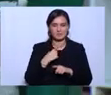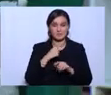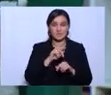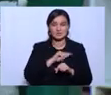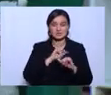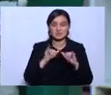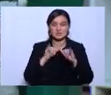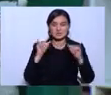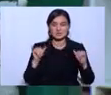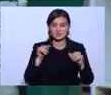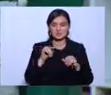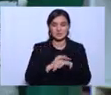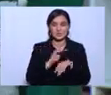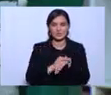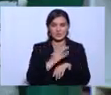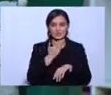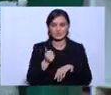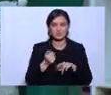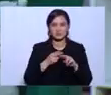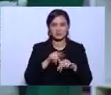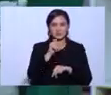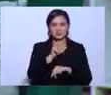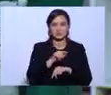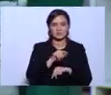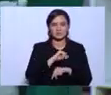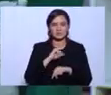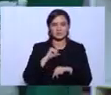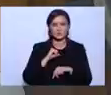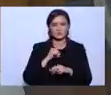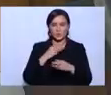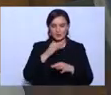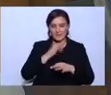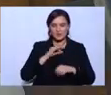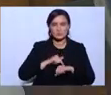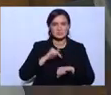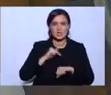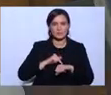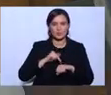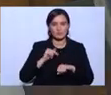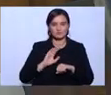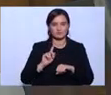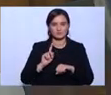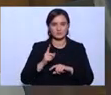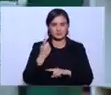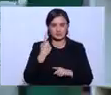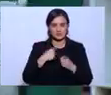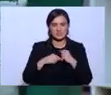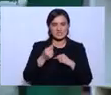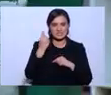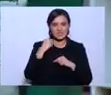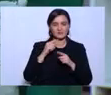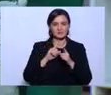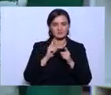yes, he doesn't develop responsibility. Yes. He goes back on an adventure. Yes. And this